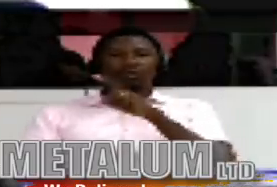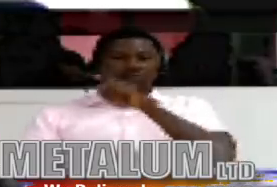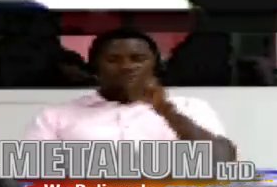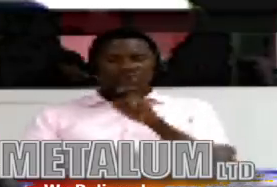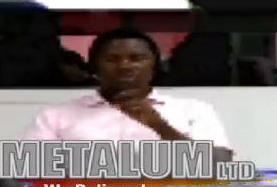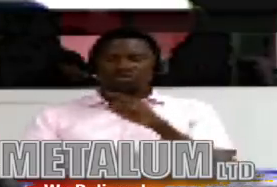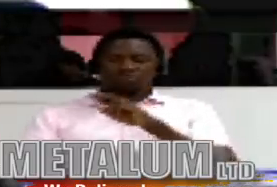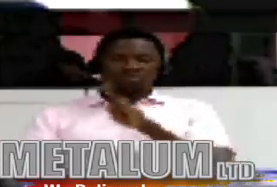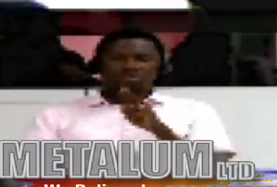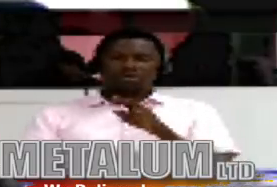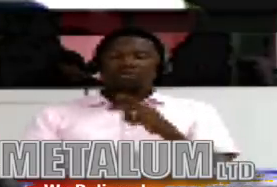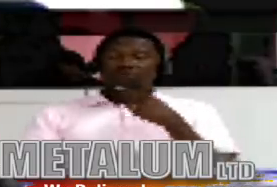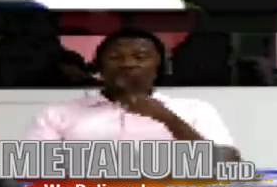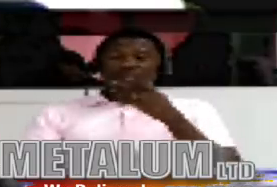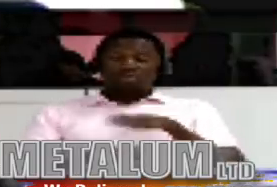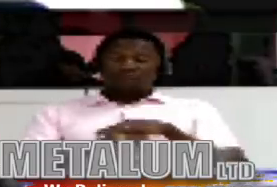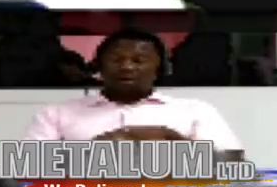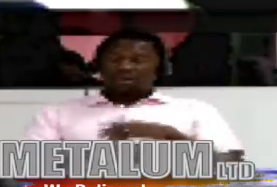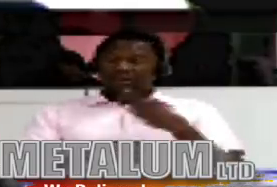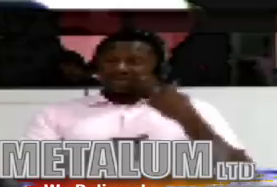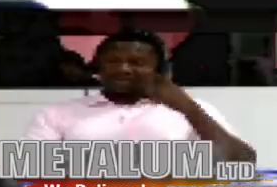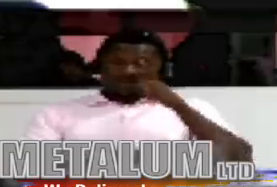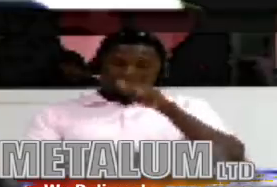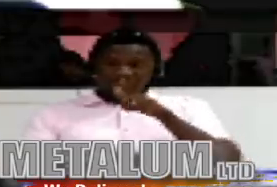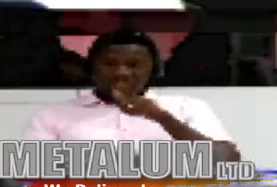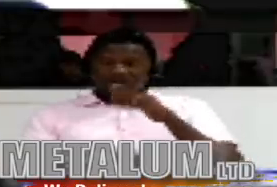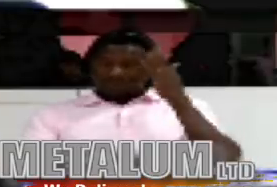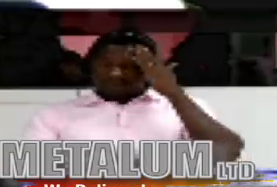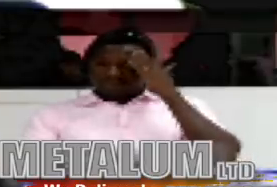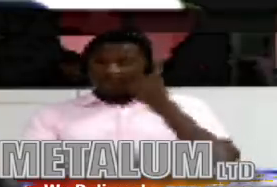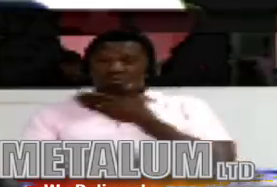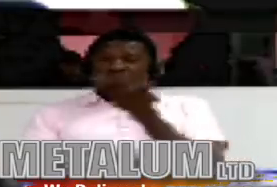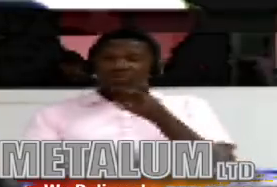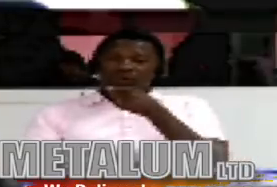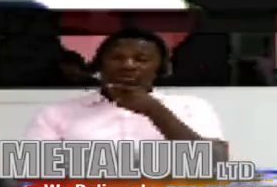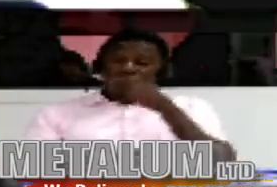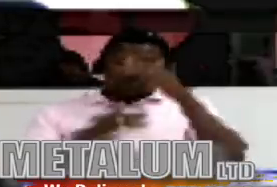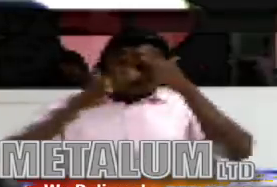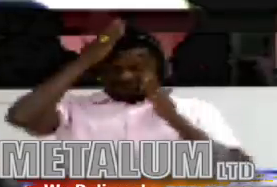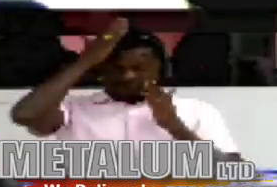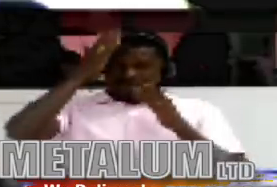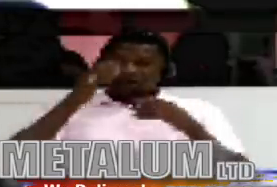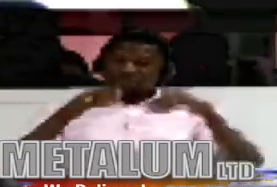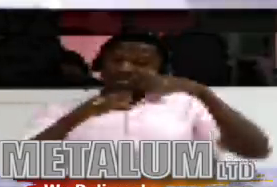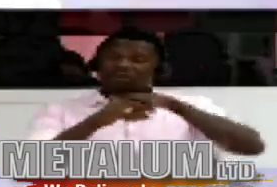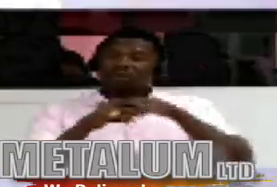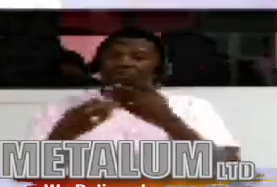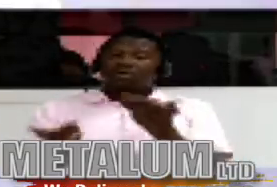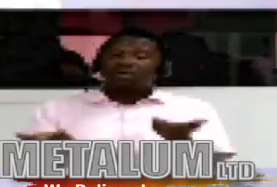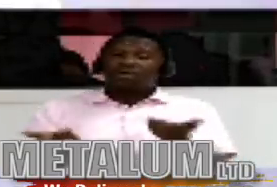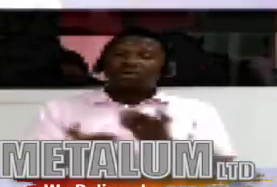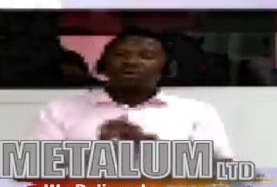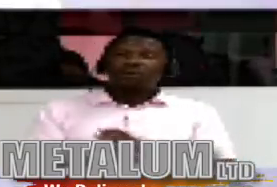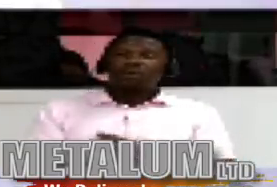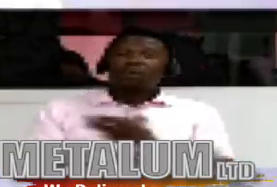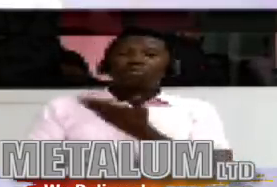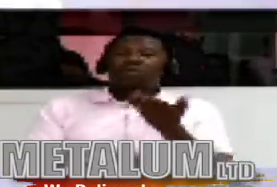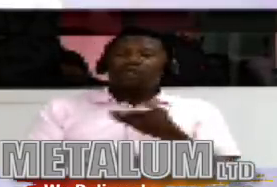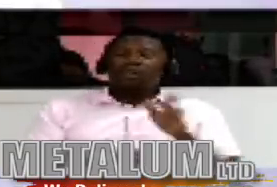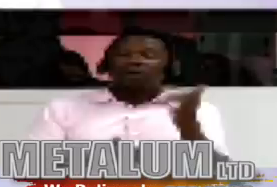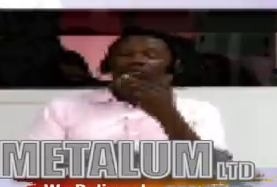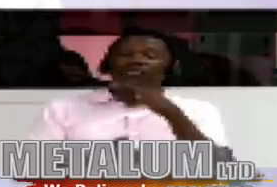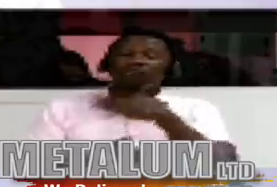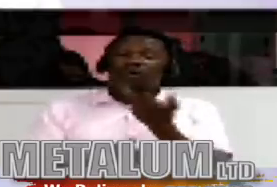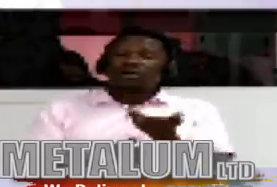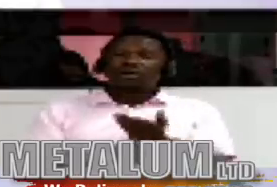nonetheless. Do you by any chance know where those soldiers belong to? Where they came from?